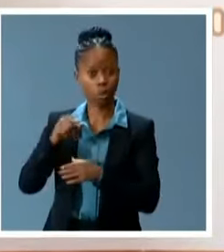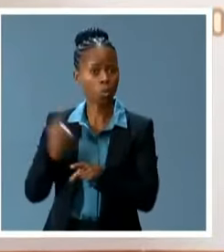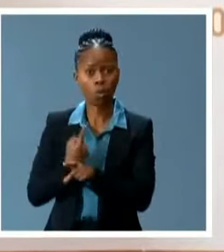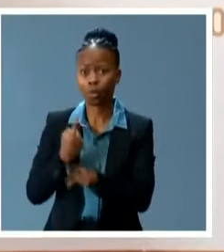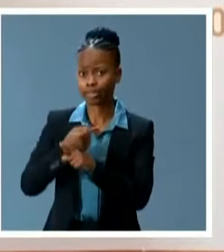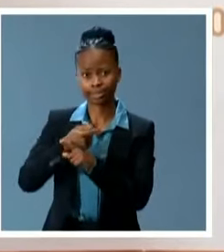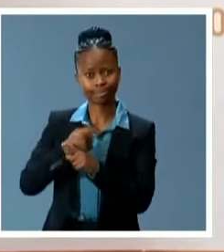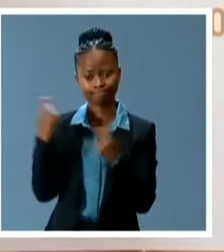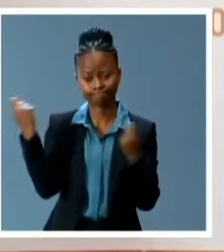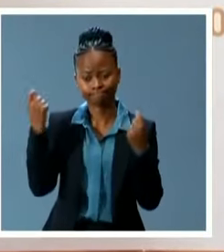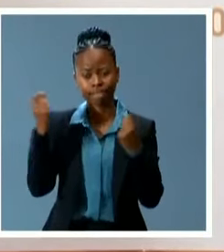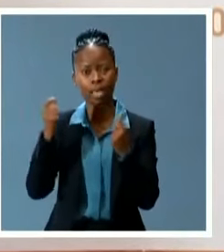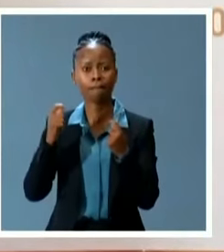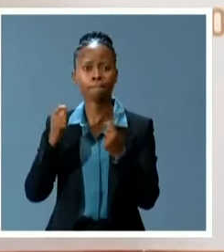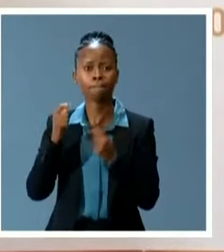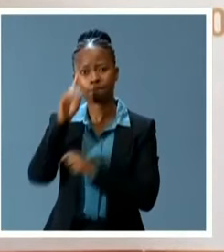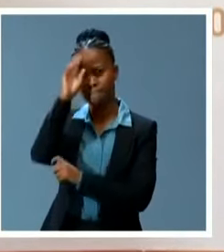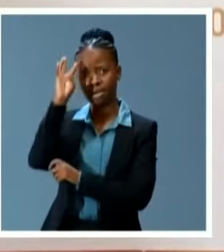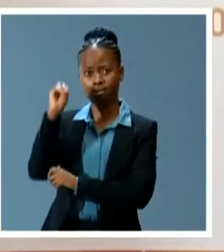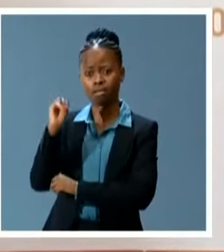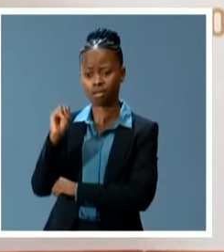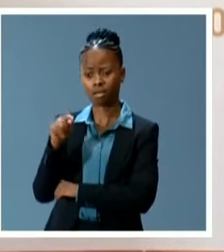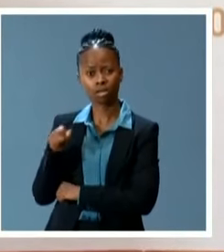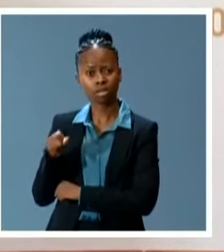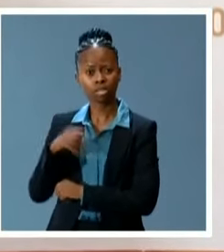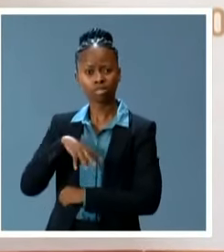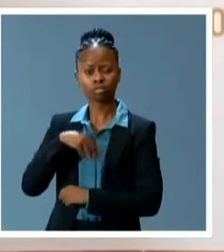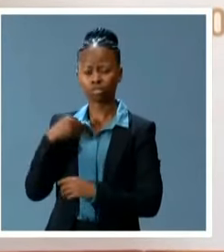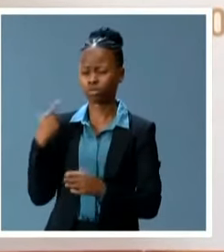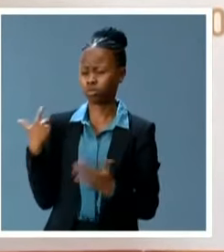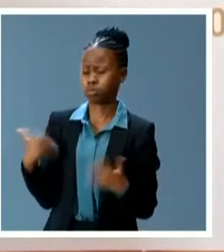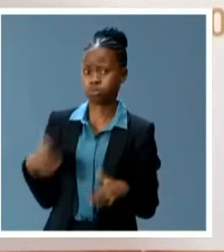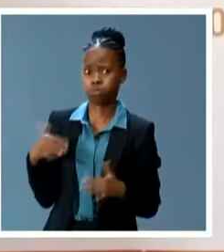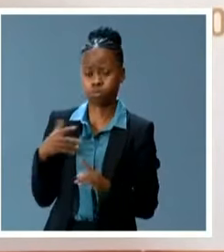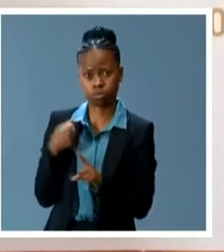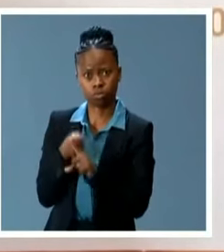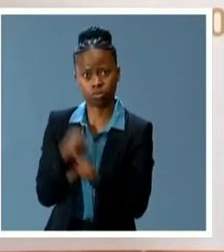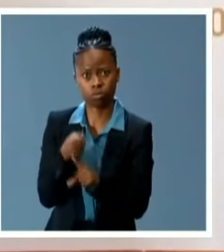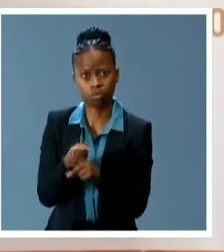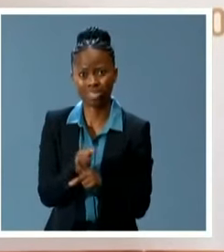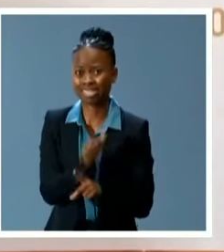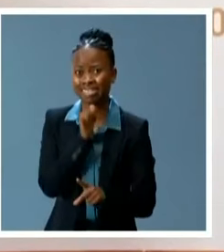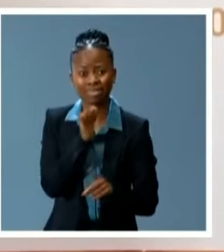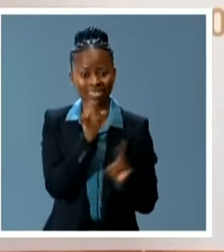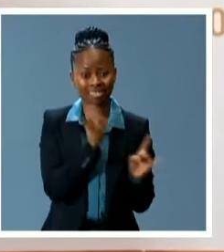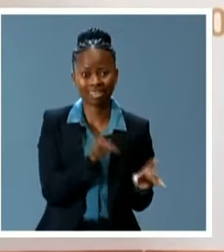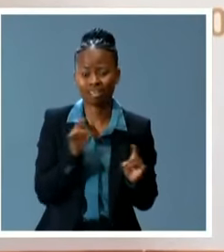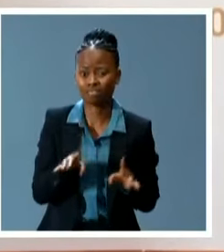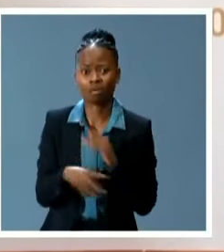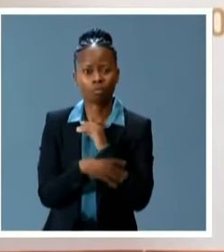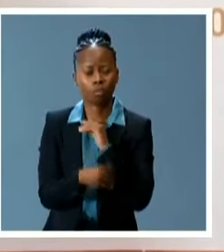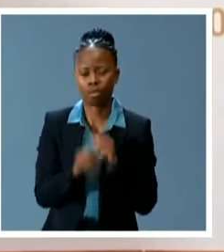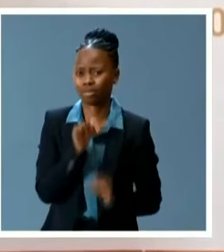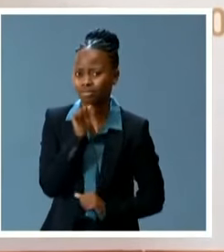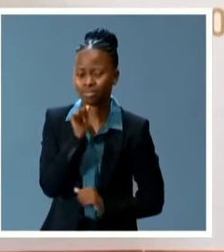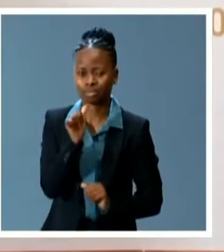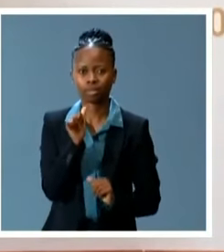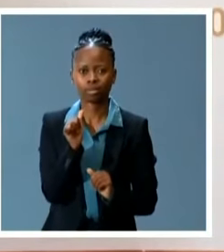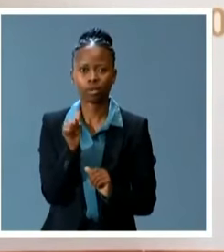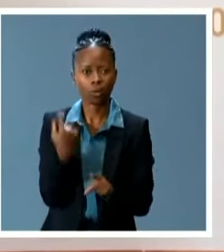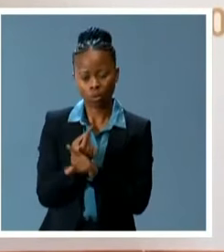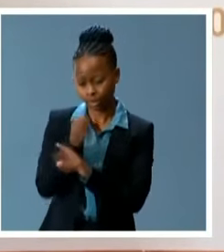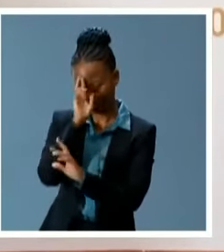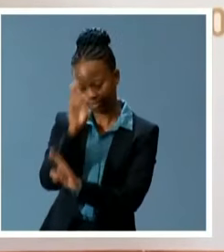We celebrate the triumph of the human spirit over adversity. On this day, we are all called upon